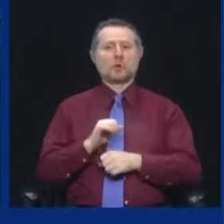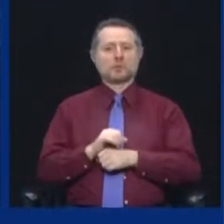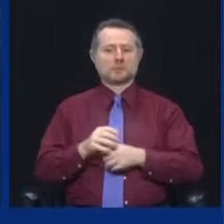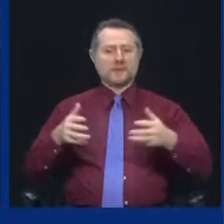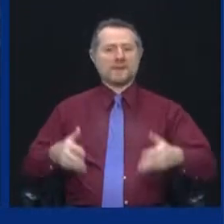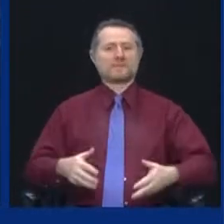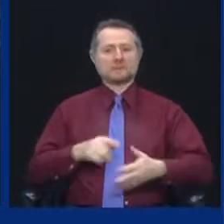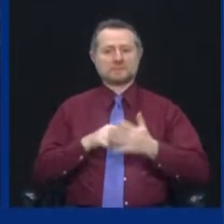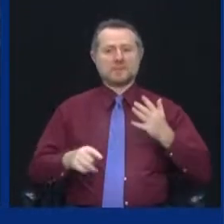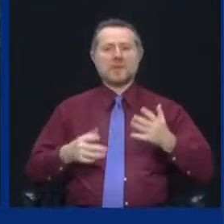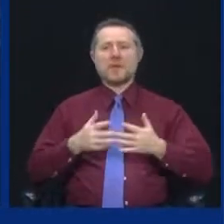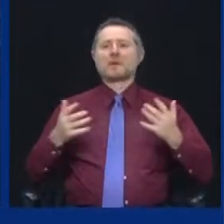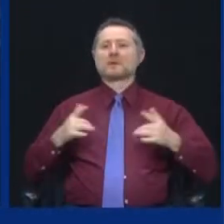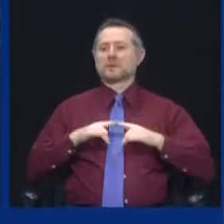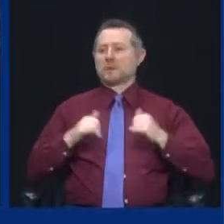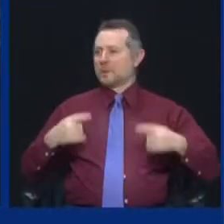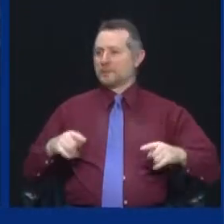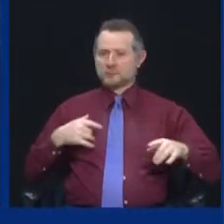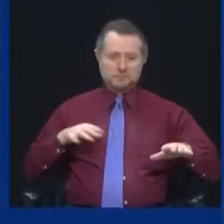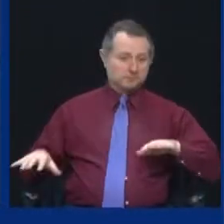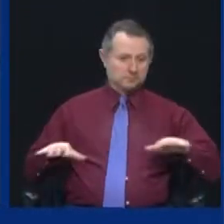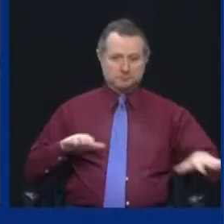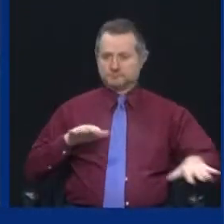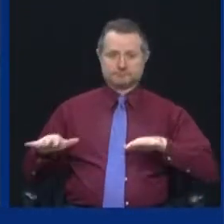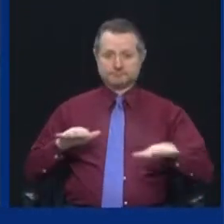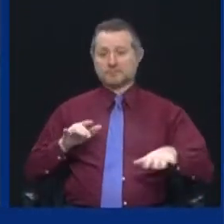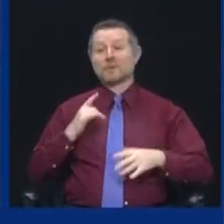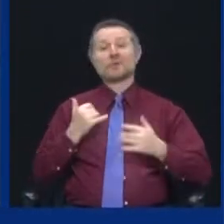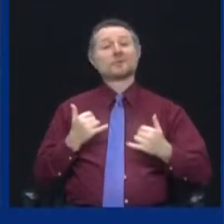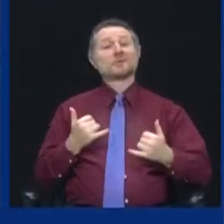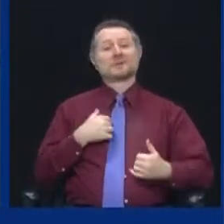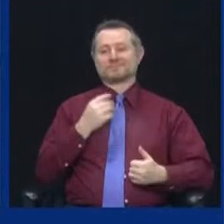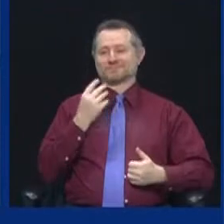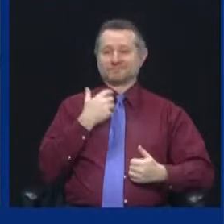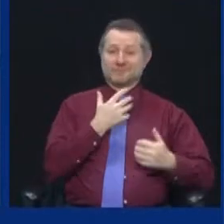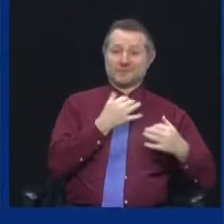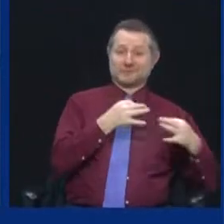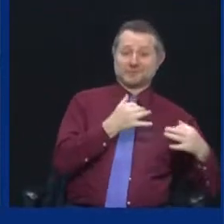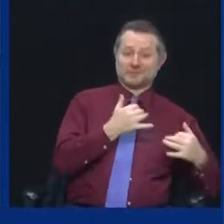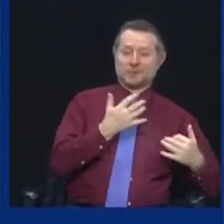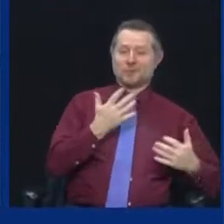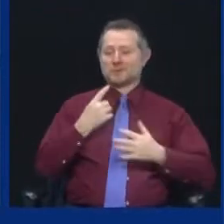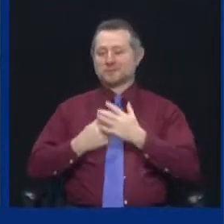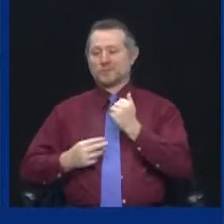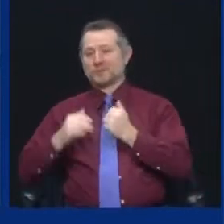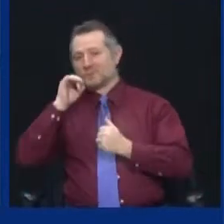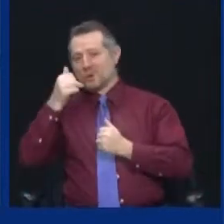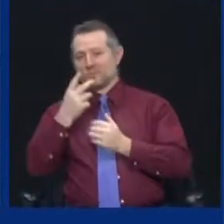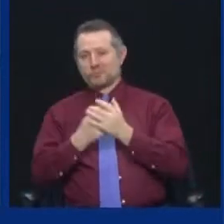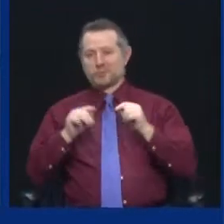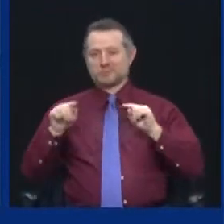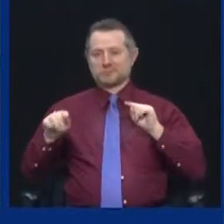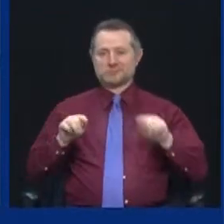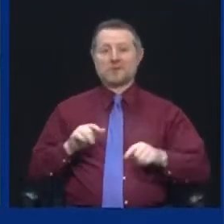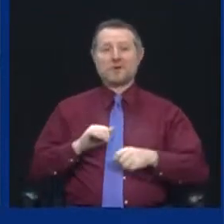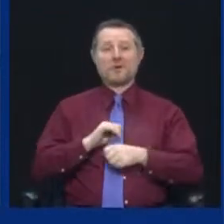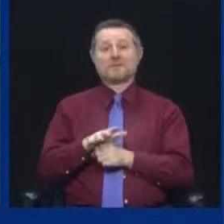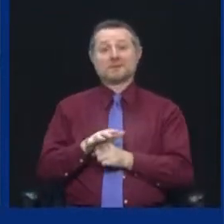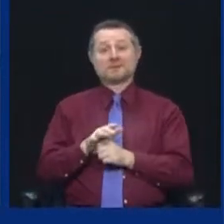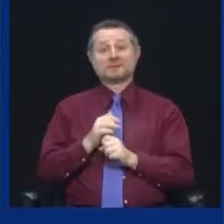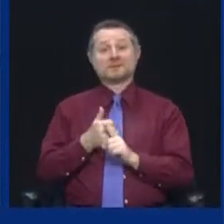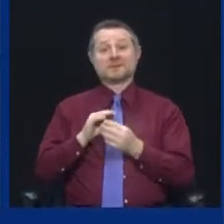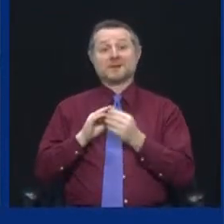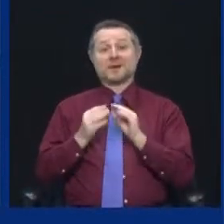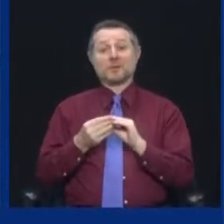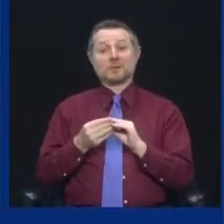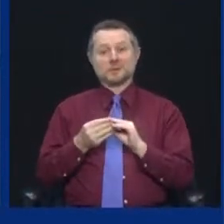going on. So let's talk about today and tomorrow. Today's COVID numbers. Some people get up